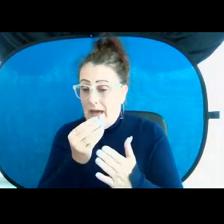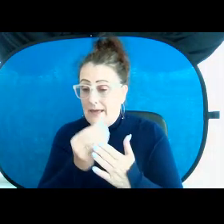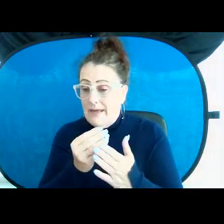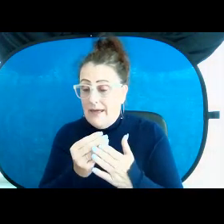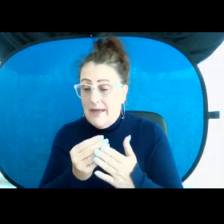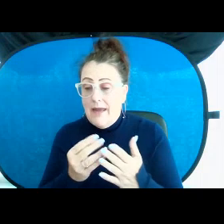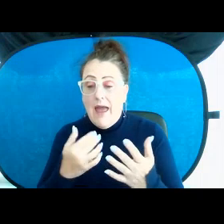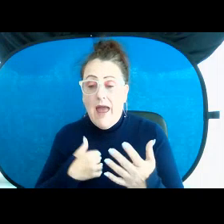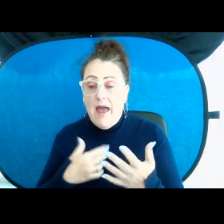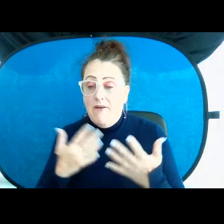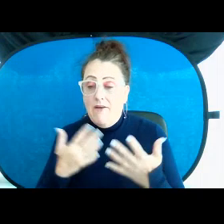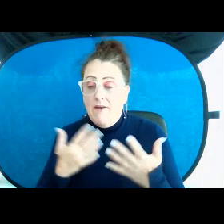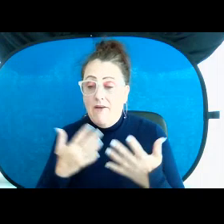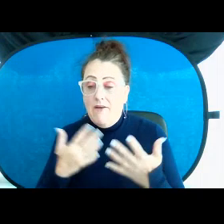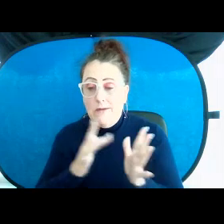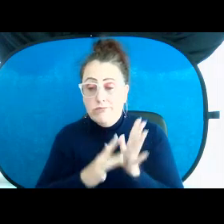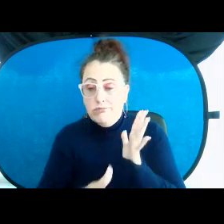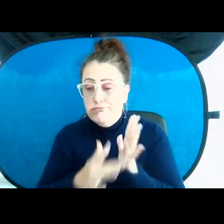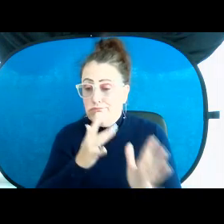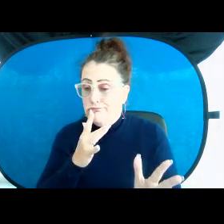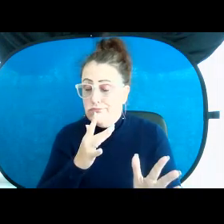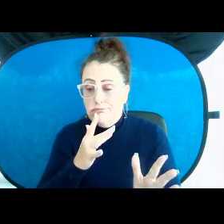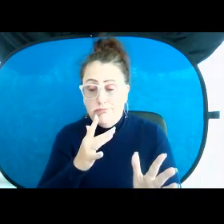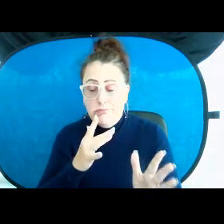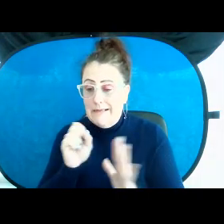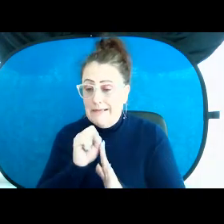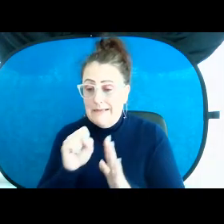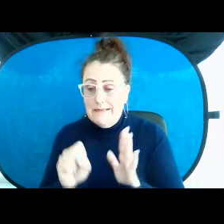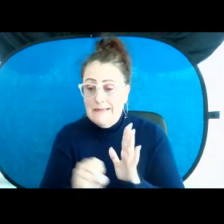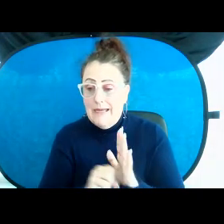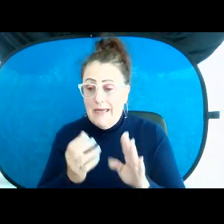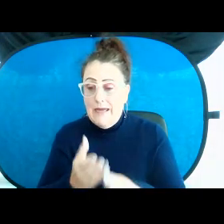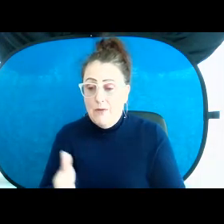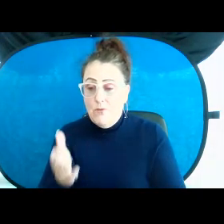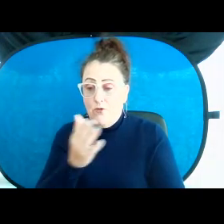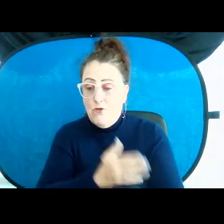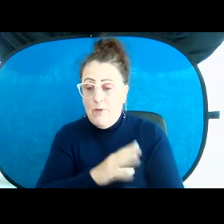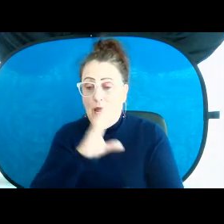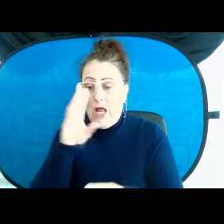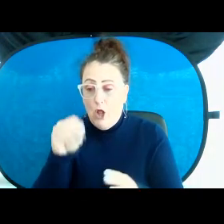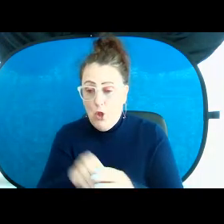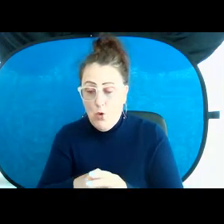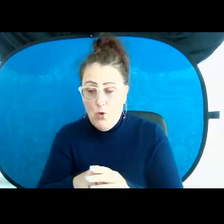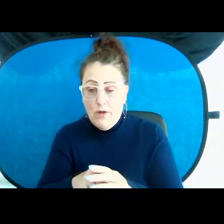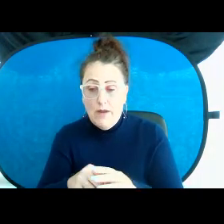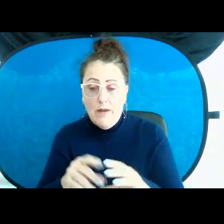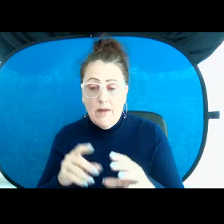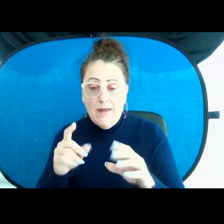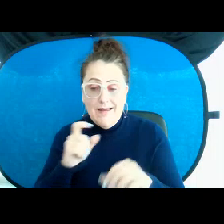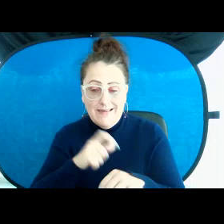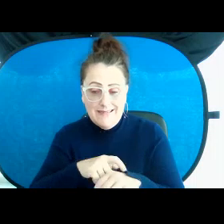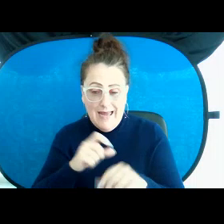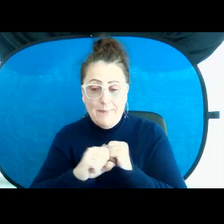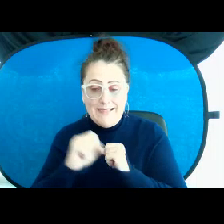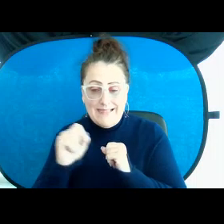been fully expended, so the state transportation improvement program is not included in this time extension amendment